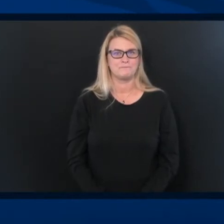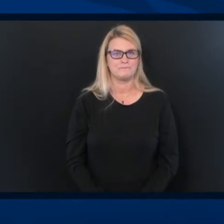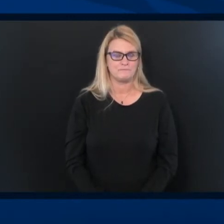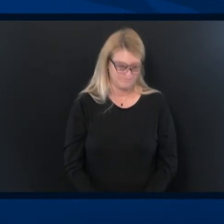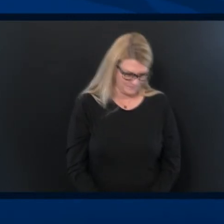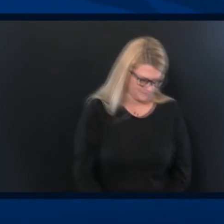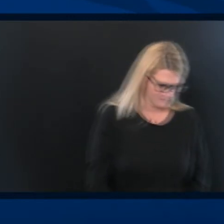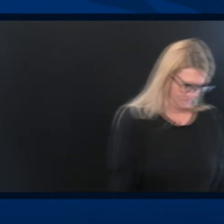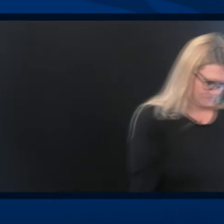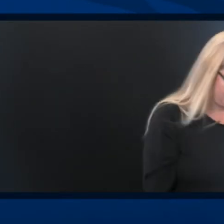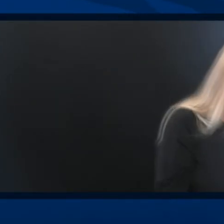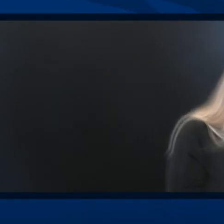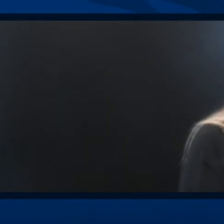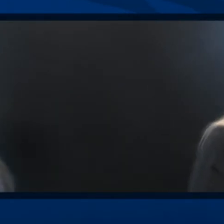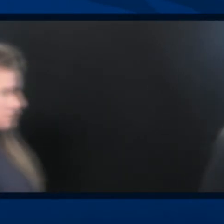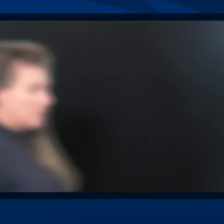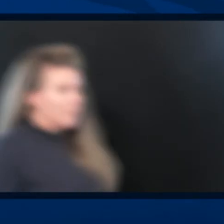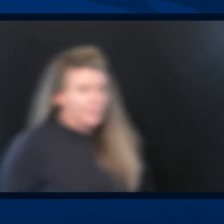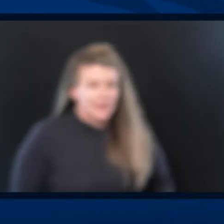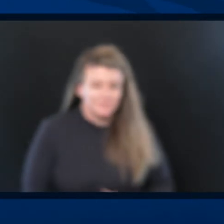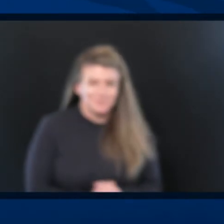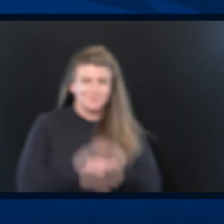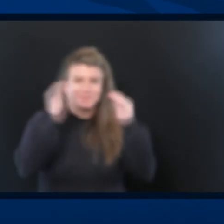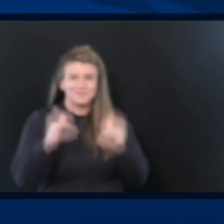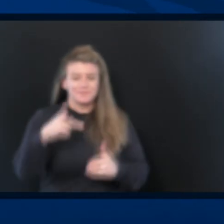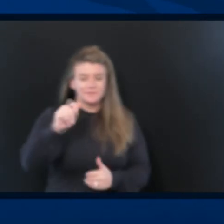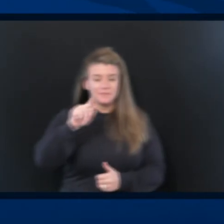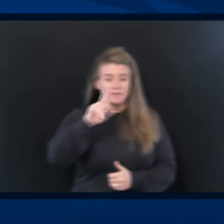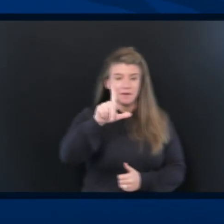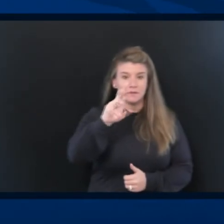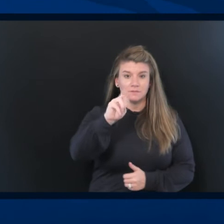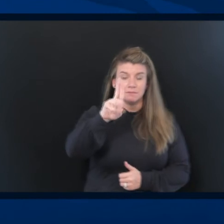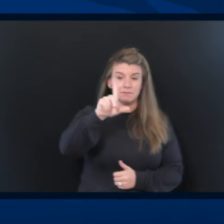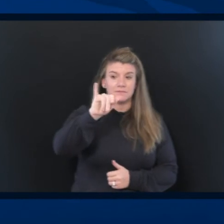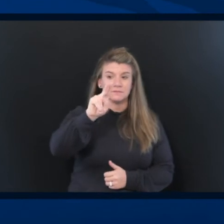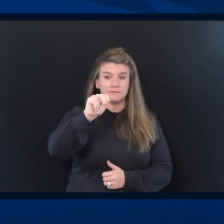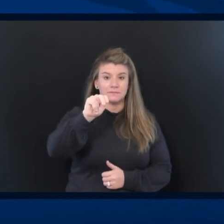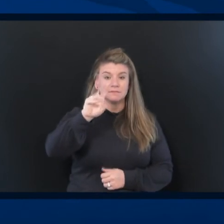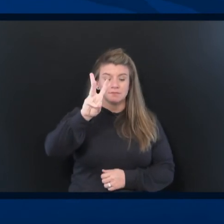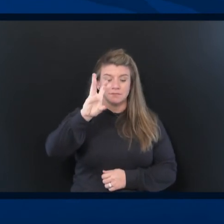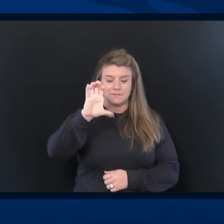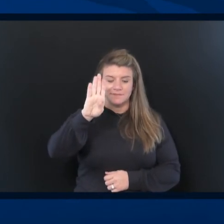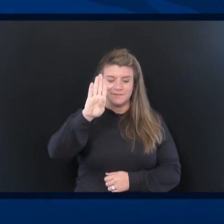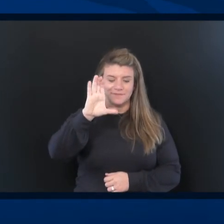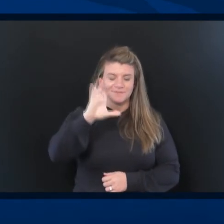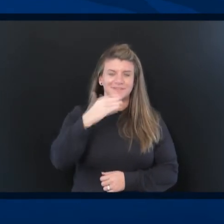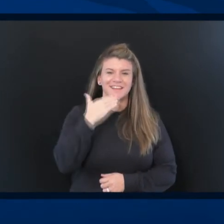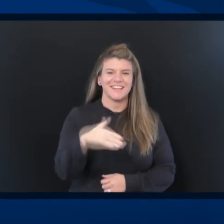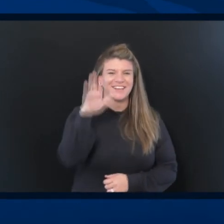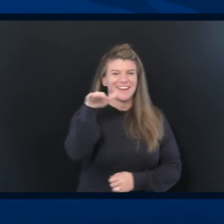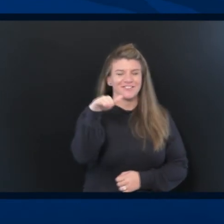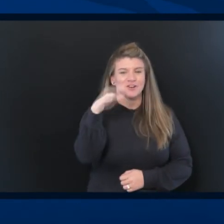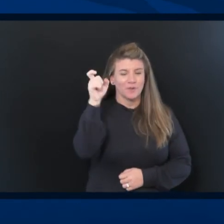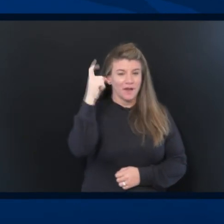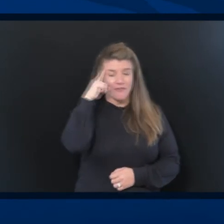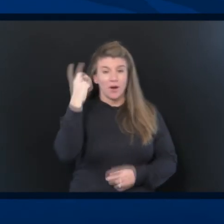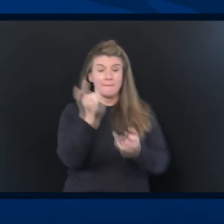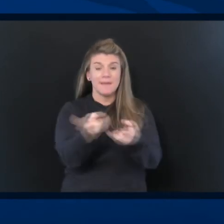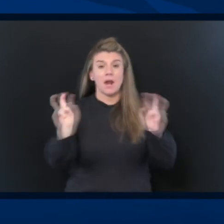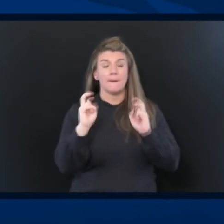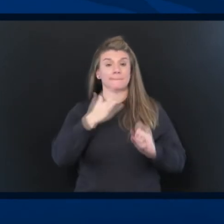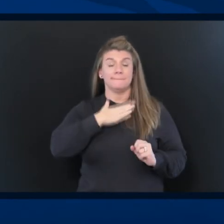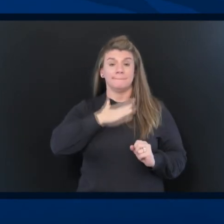All right, thank you, Mark. Next to Paul Mullen with WCBC. Good afternoon, Governor. Good afternoon, panel.